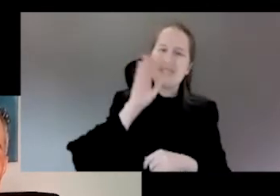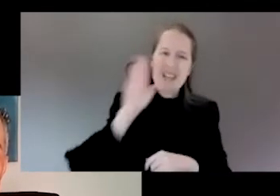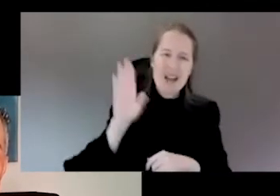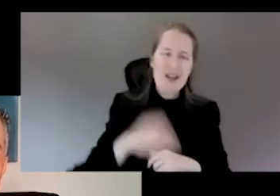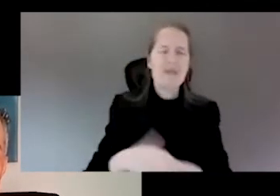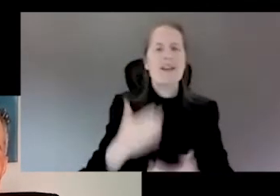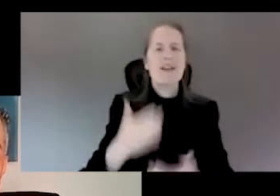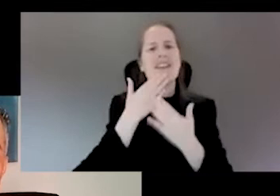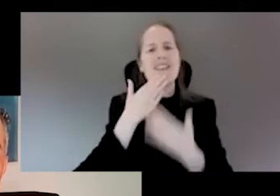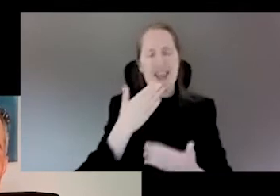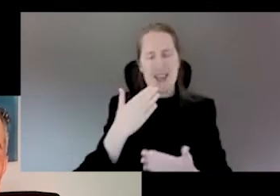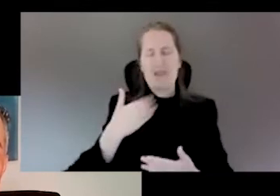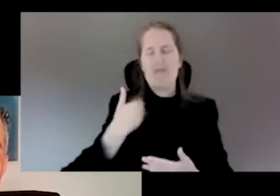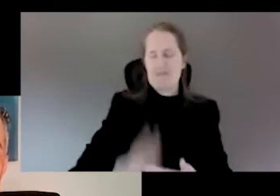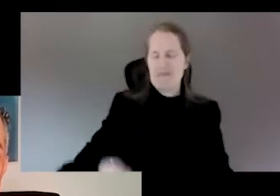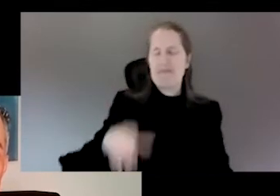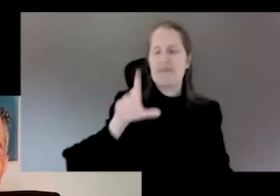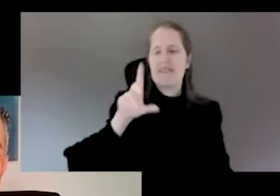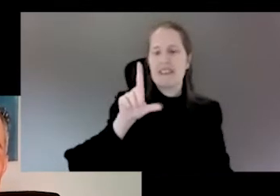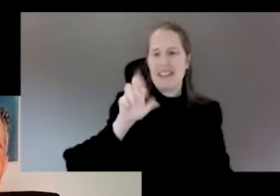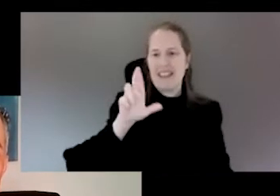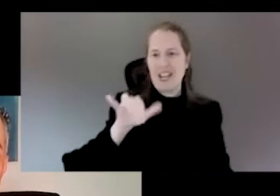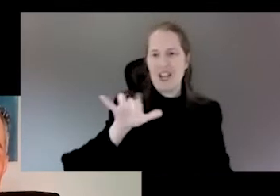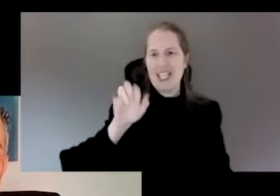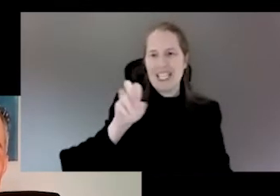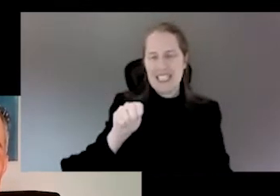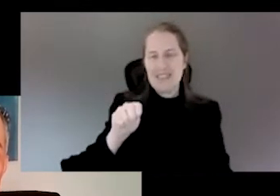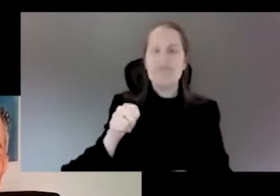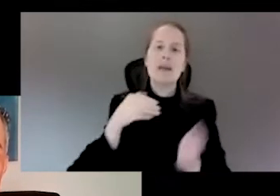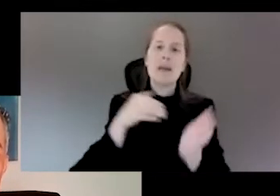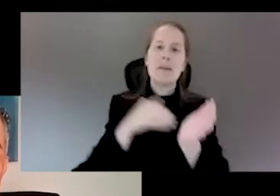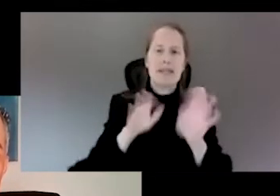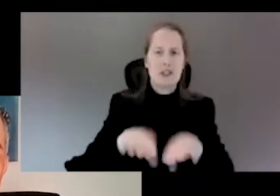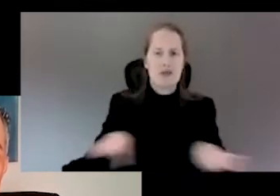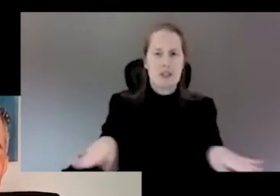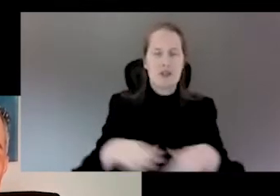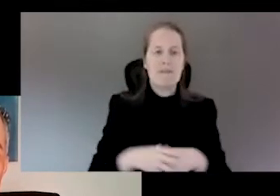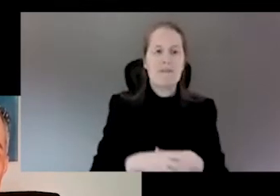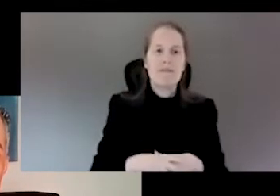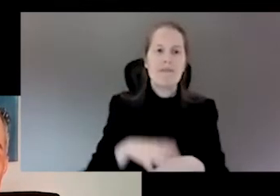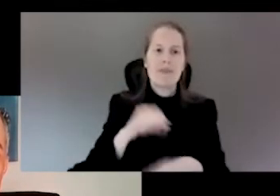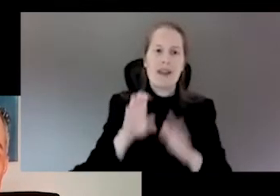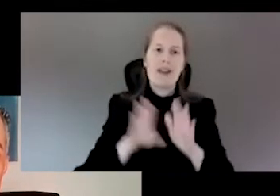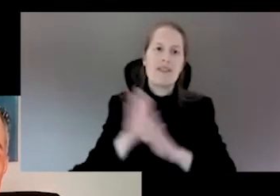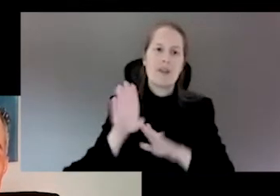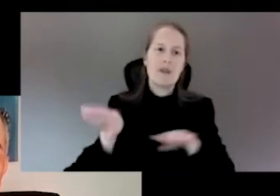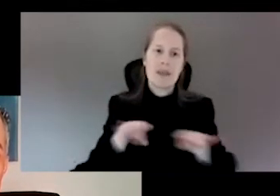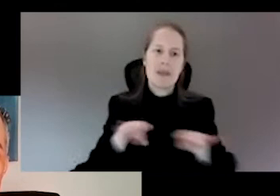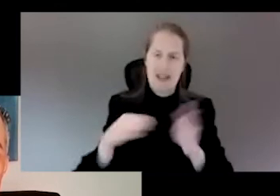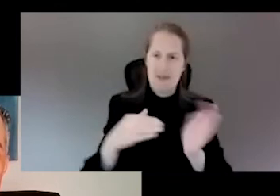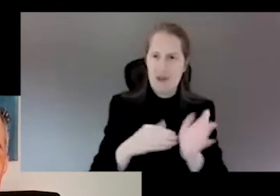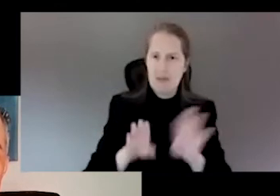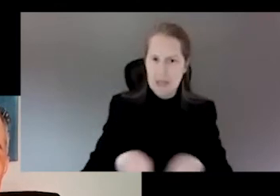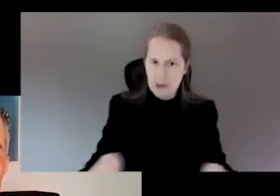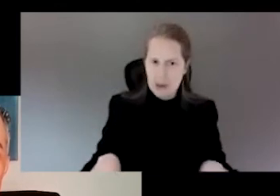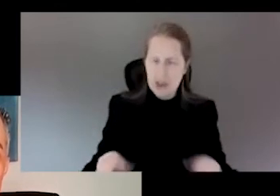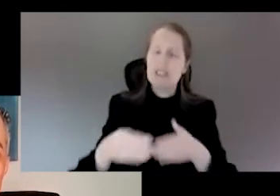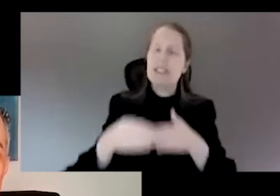name is Larry Yin, and I'm a pediatrician as well as a developmental behavioral pediatrician, and I lead